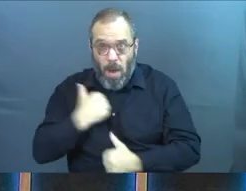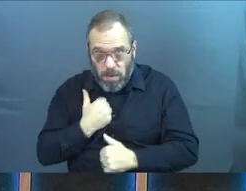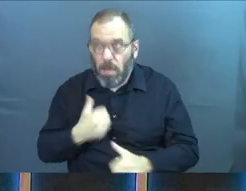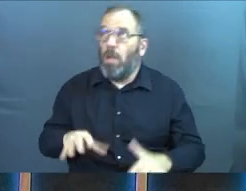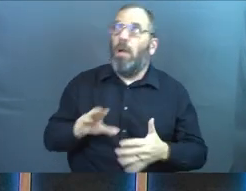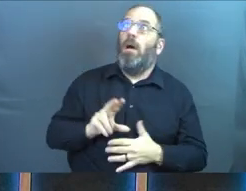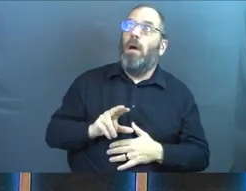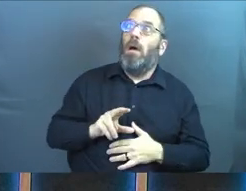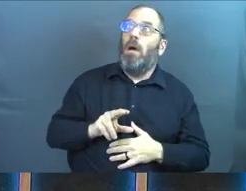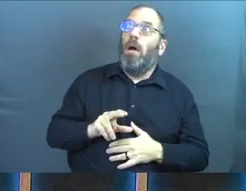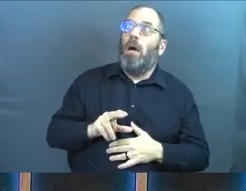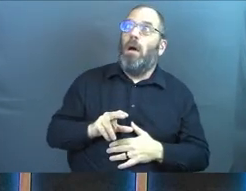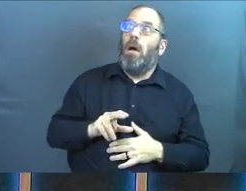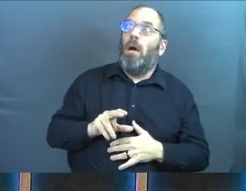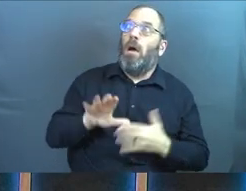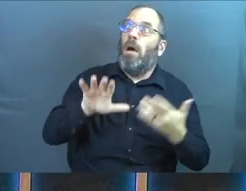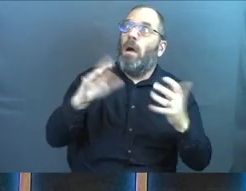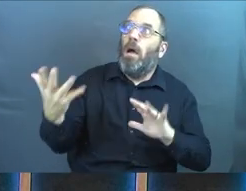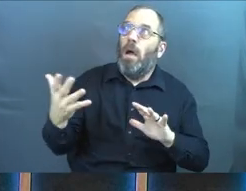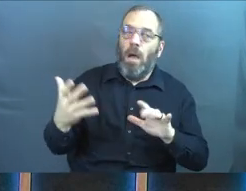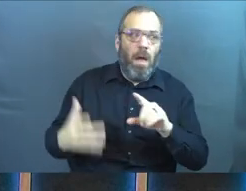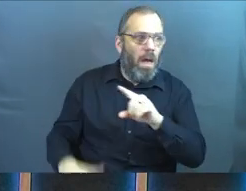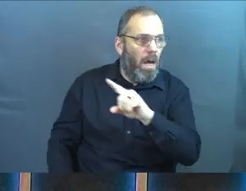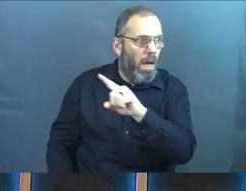stood facing him saw how he had died, he